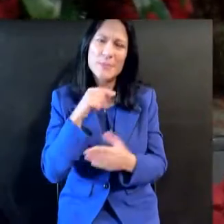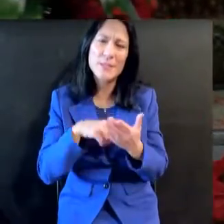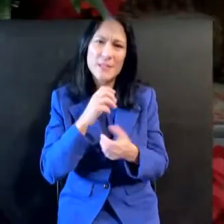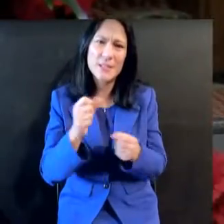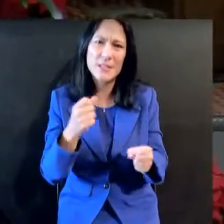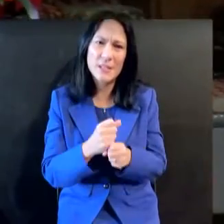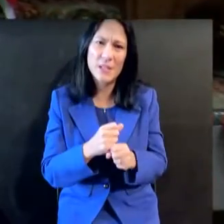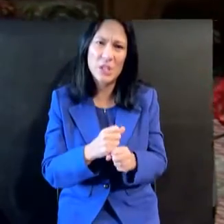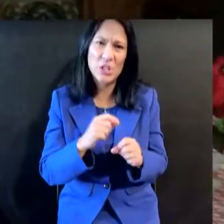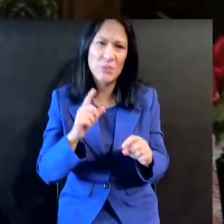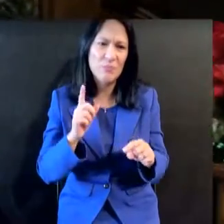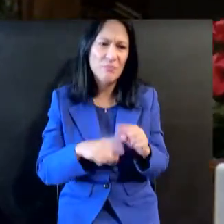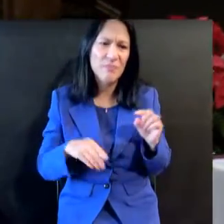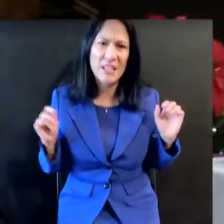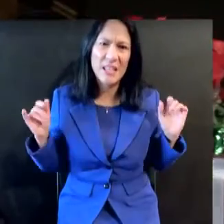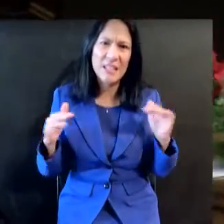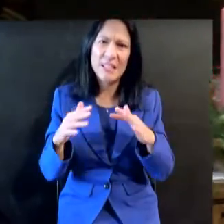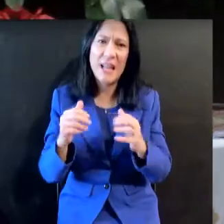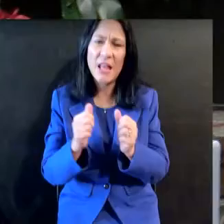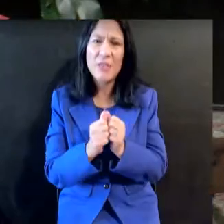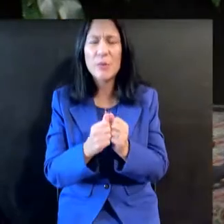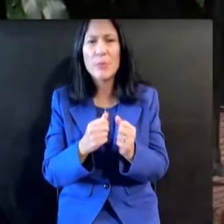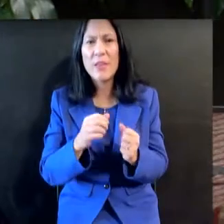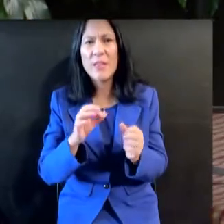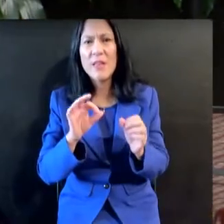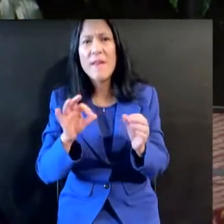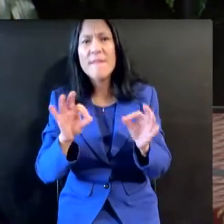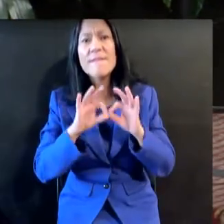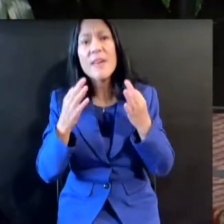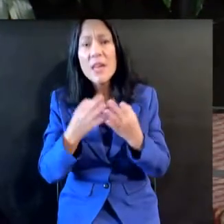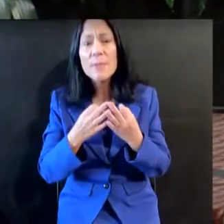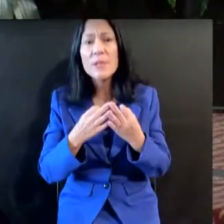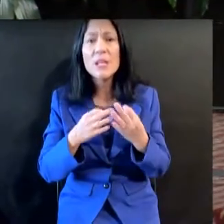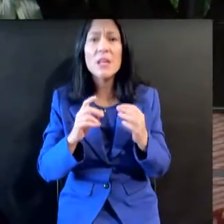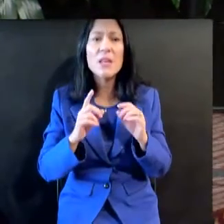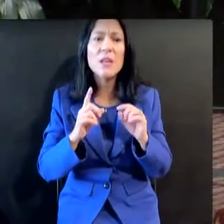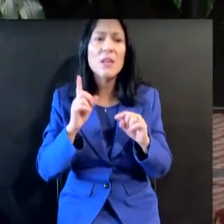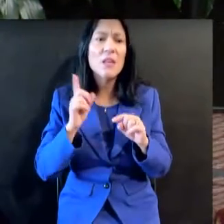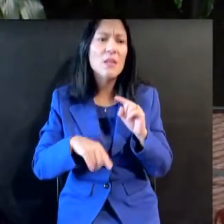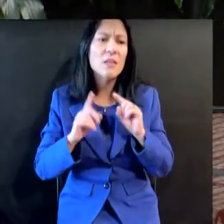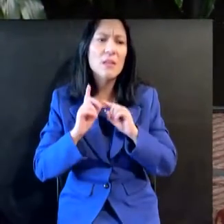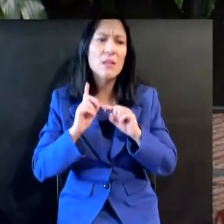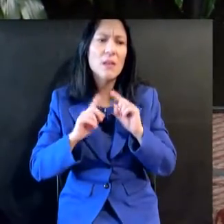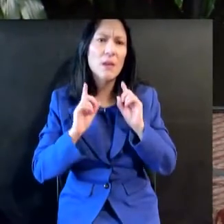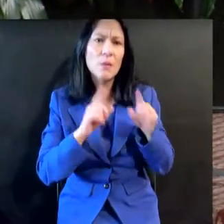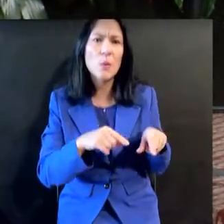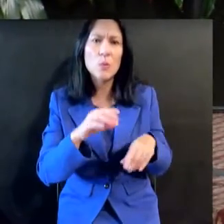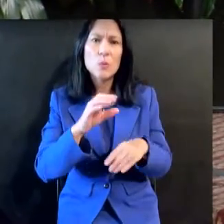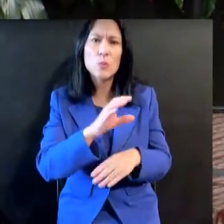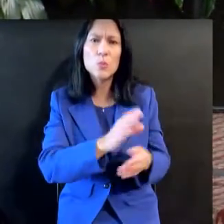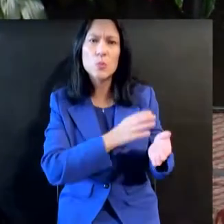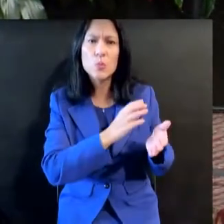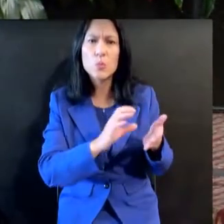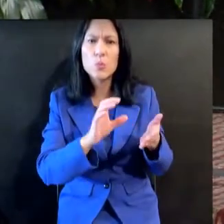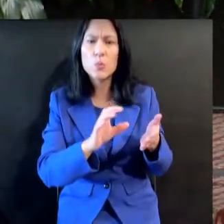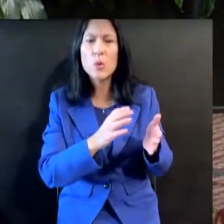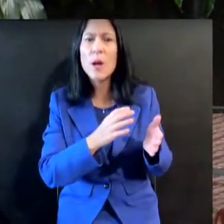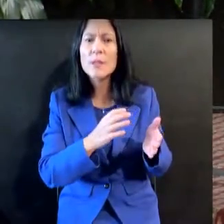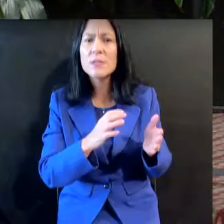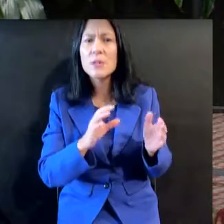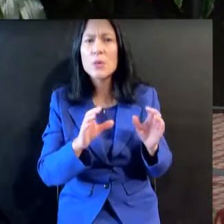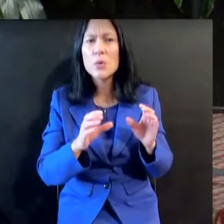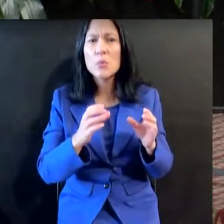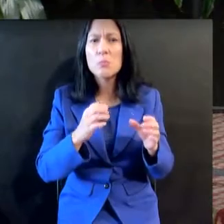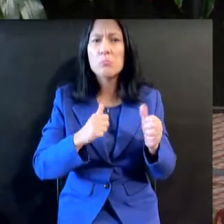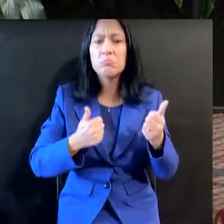with Christmas concerts and all of these things. And I've had so many people say that. And, you know, they've said Christmas just really isn't made for people who